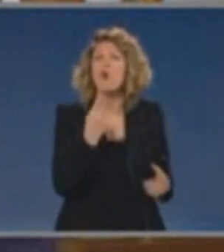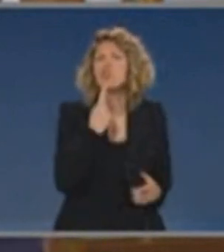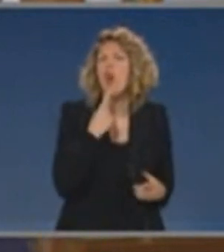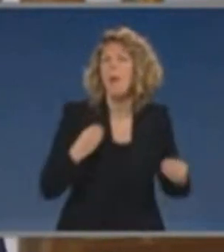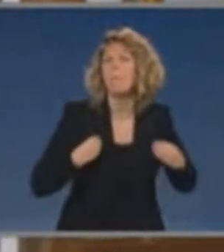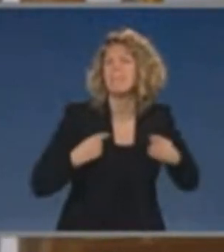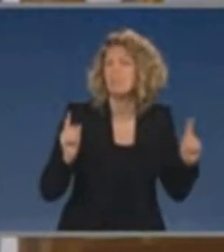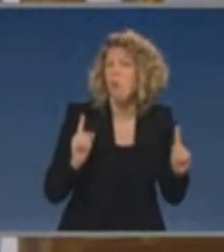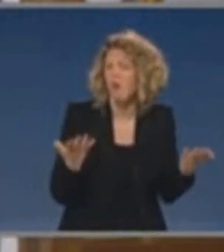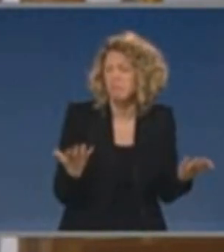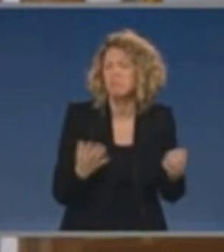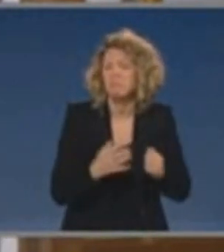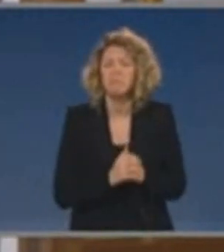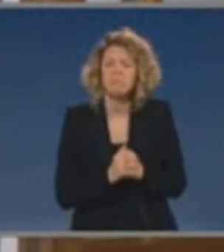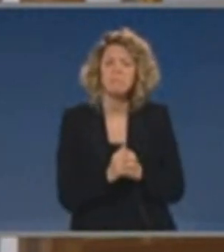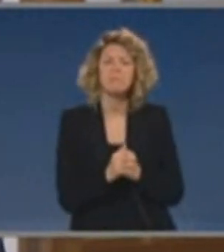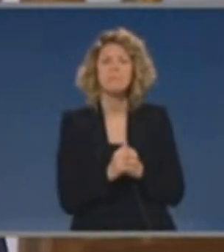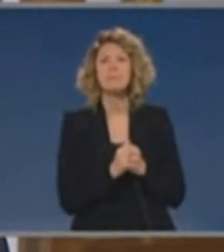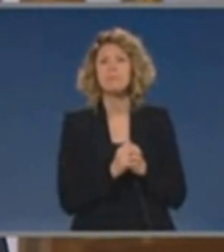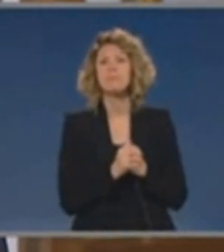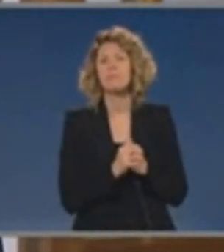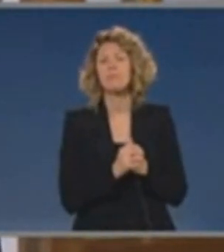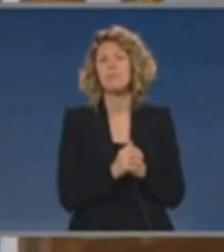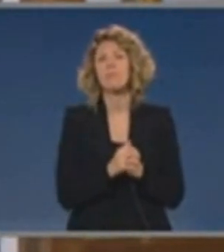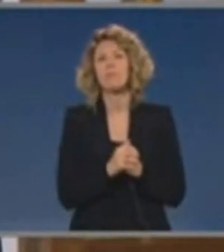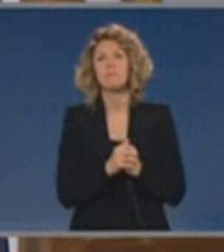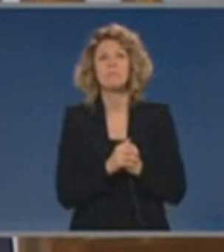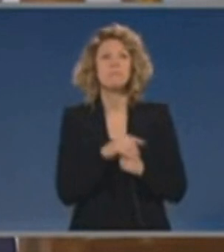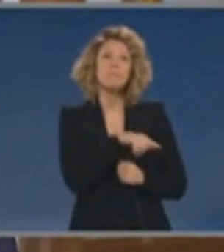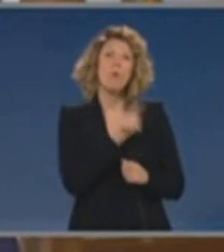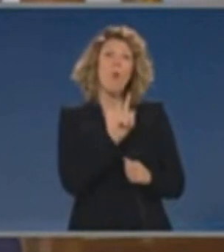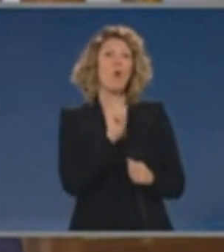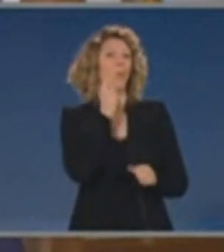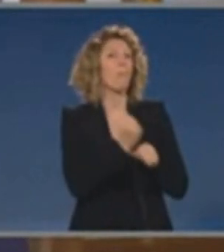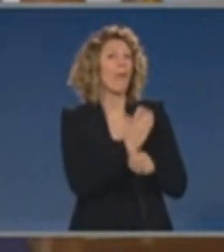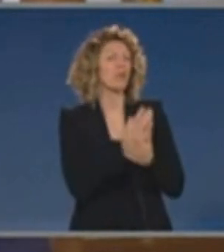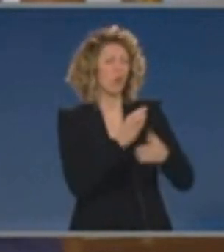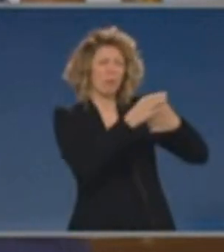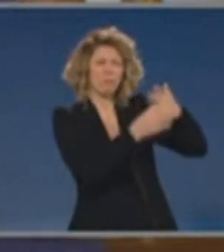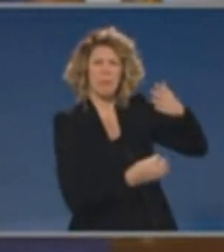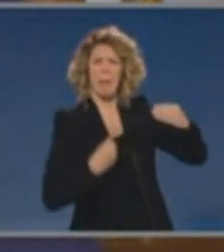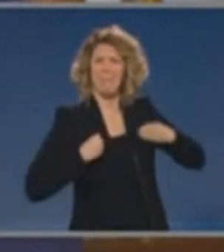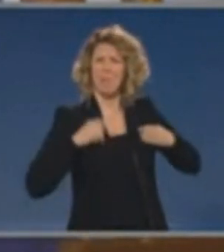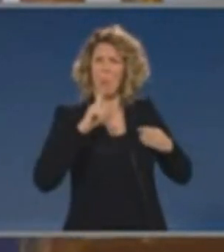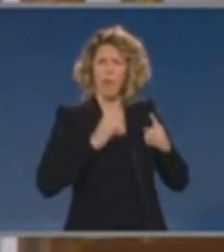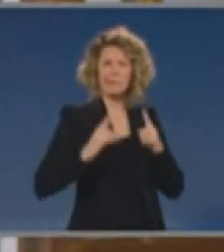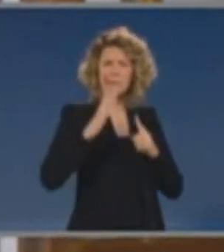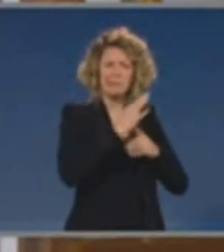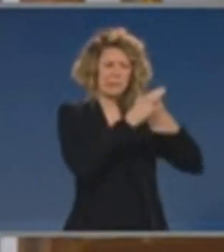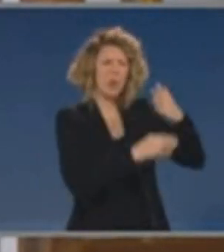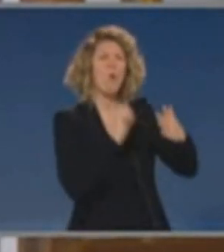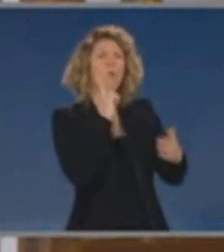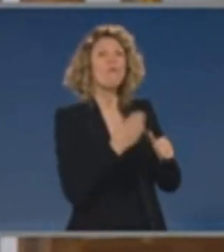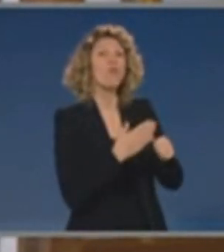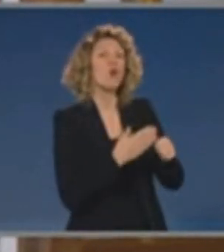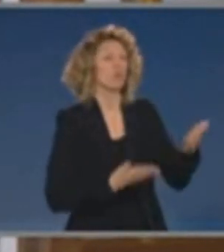exact businesses to be covered by that term will be the subject of consultation, but